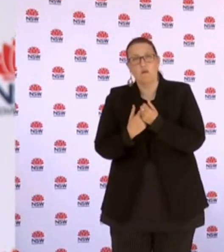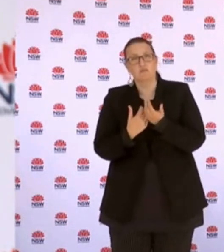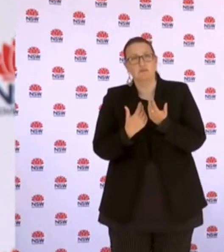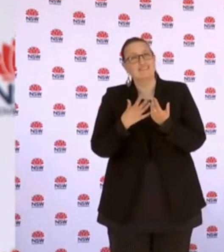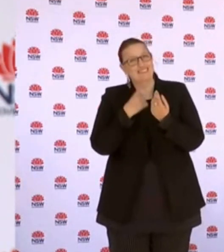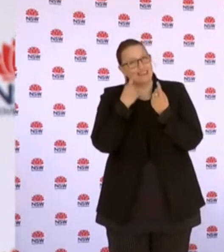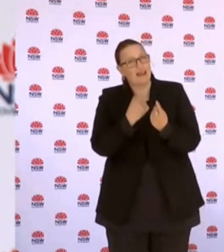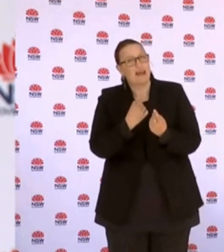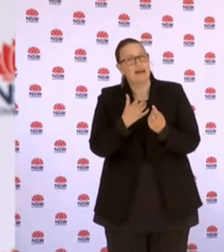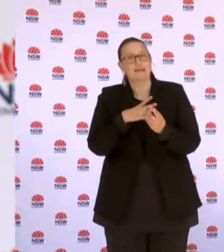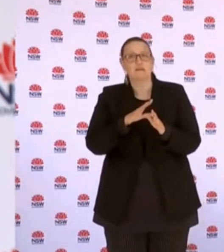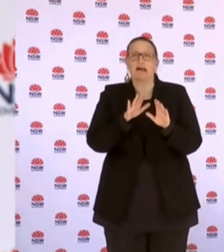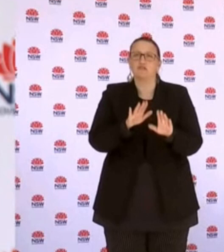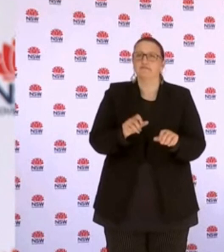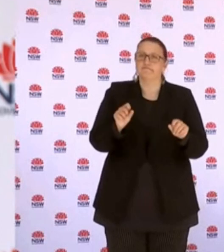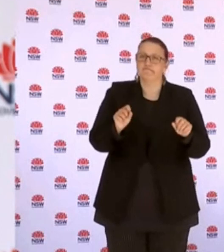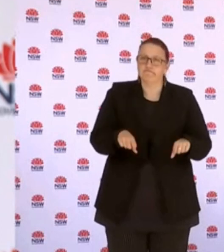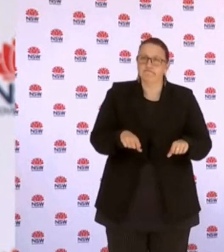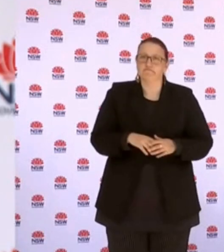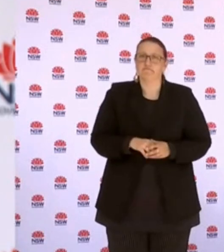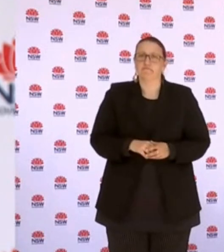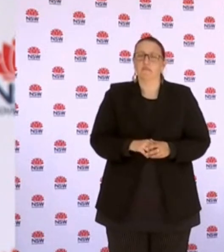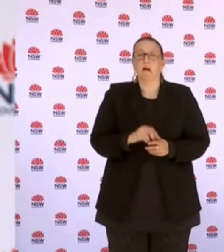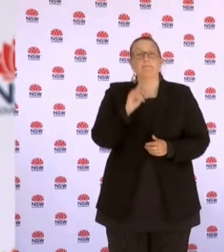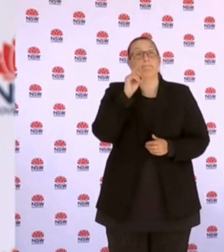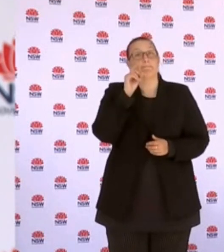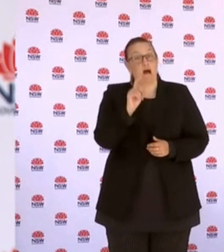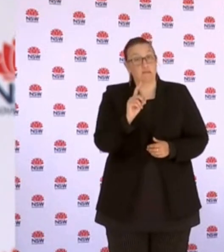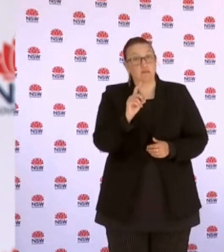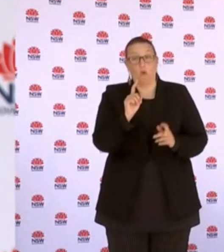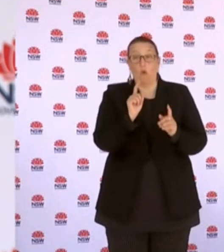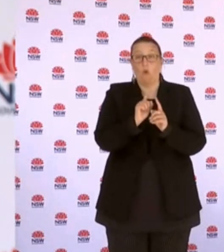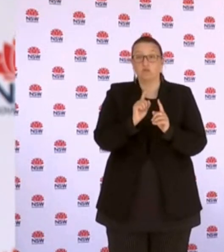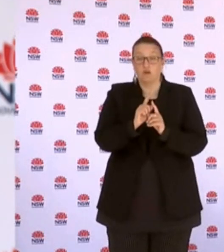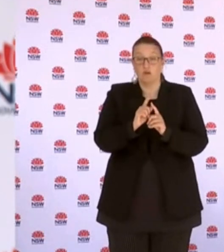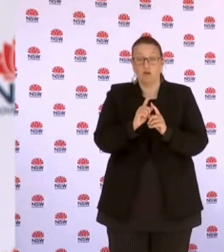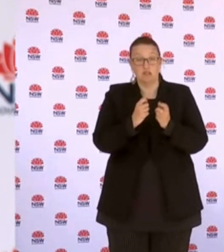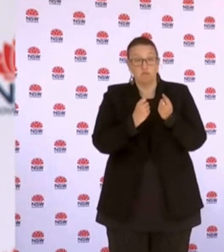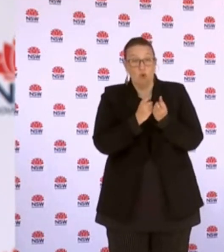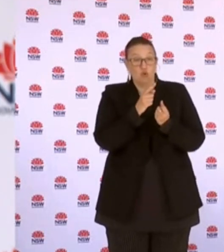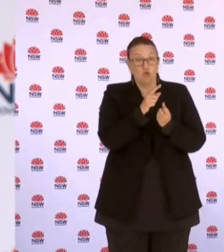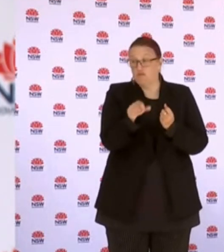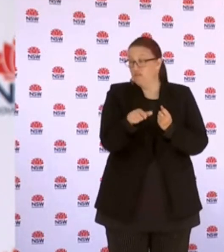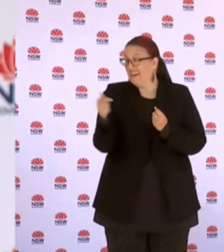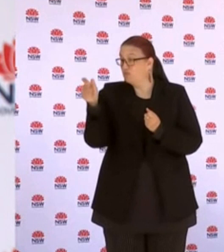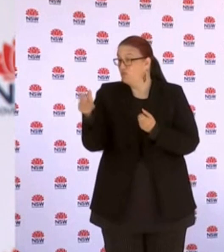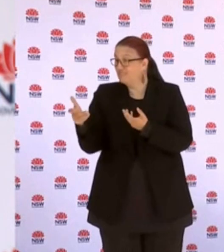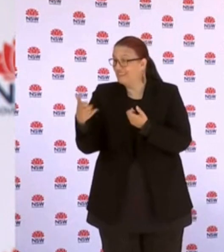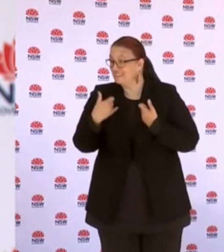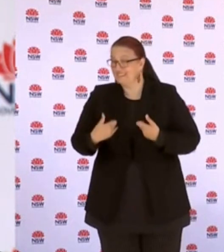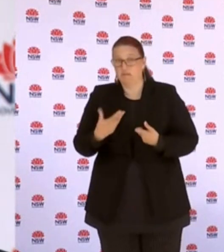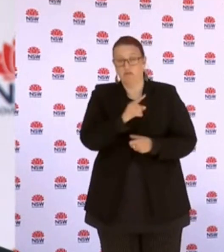factor, that compassion, care and concern can also mean you have to look at what risks that there are around COVID. So it's not easy.